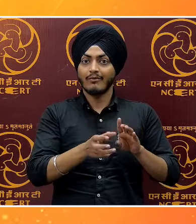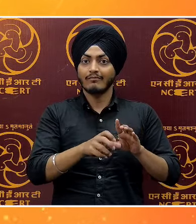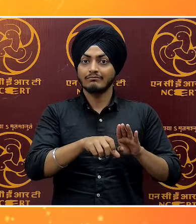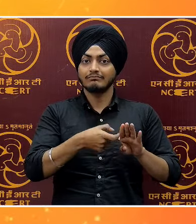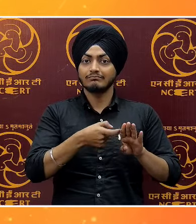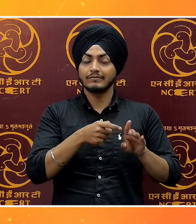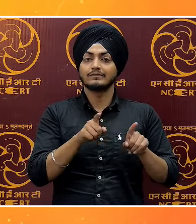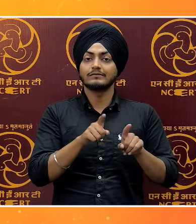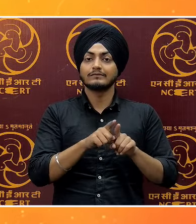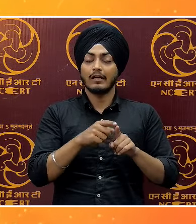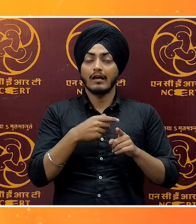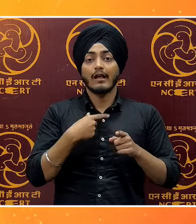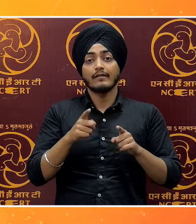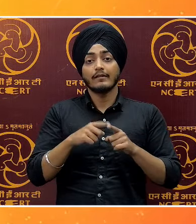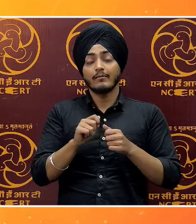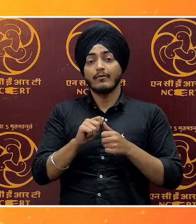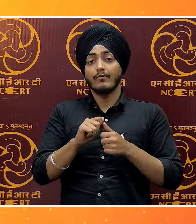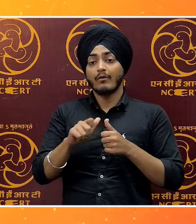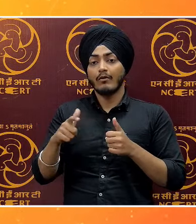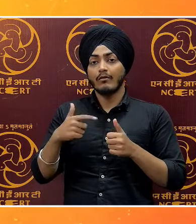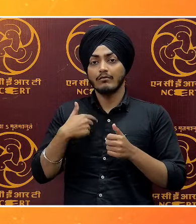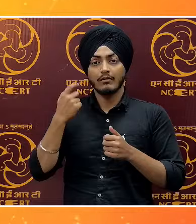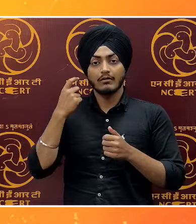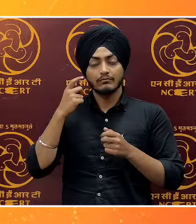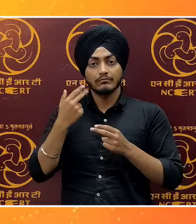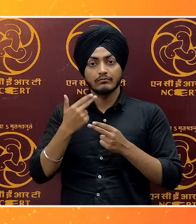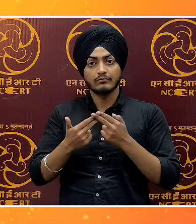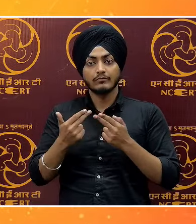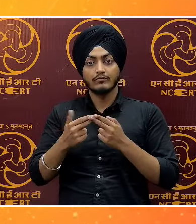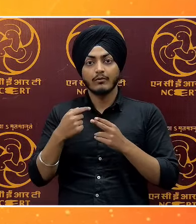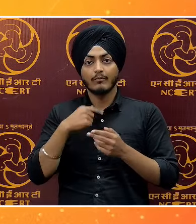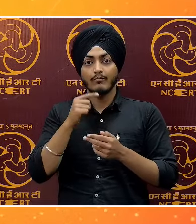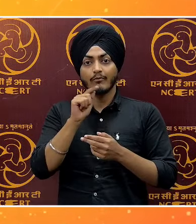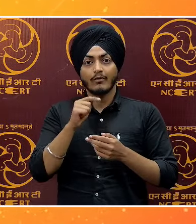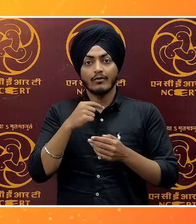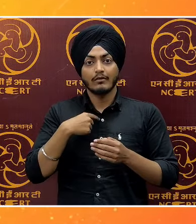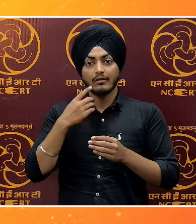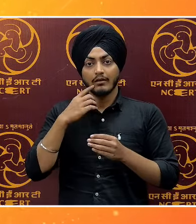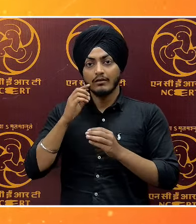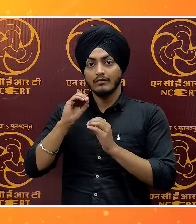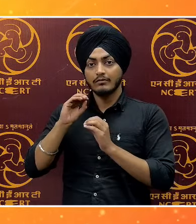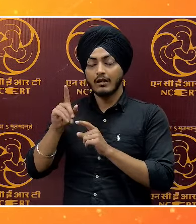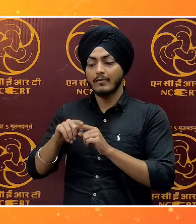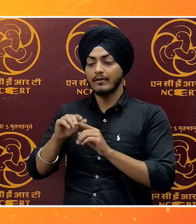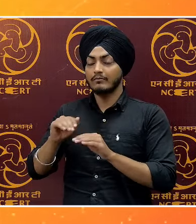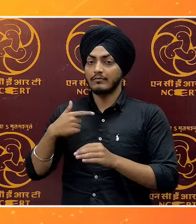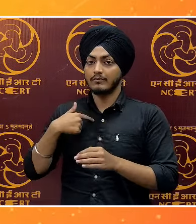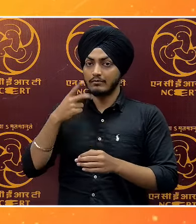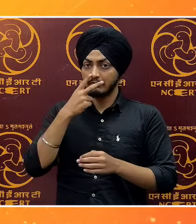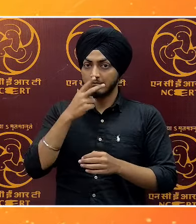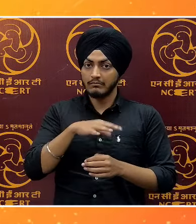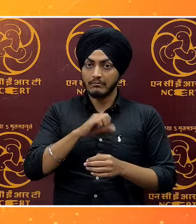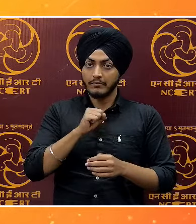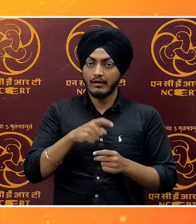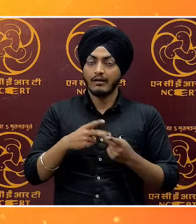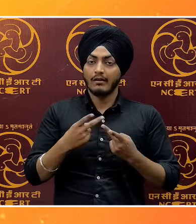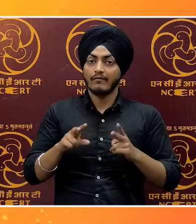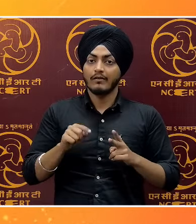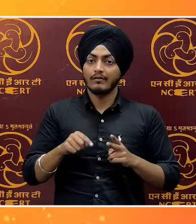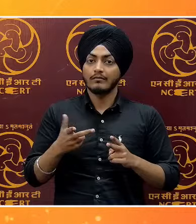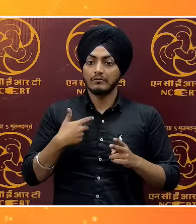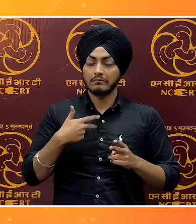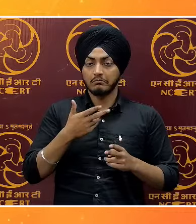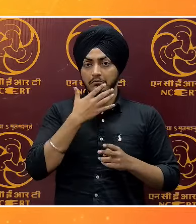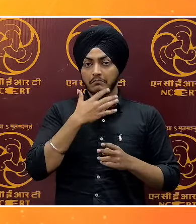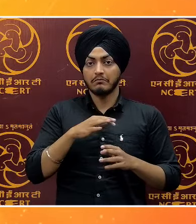way, we can describe the other picture with the minute points, so the students will get an idea about the differences. It's a wonderful